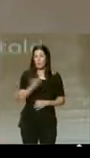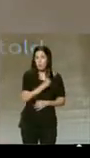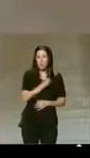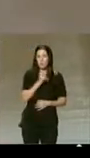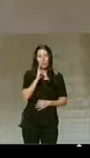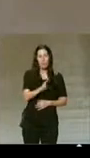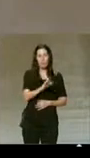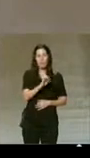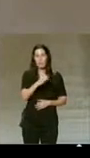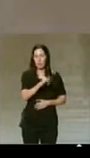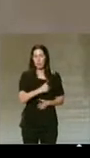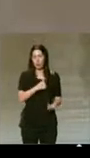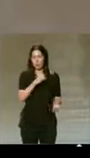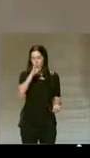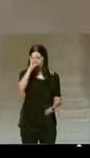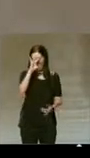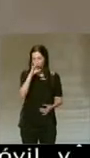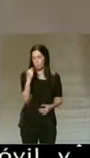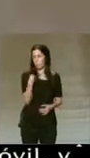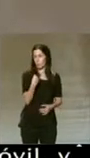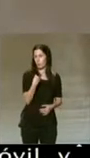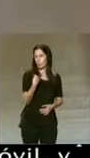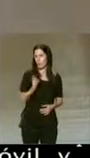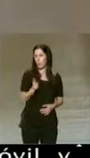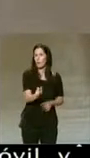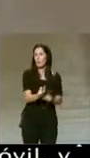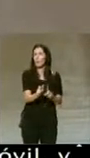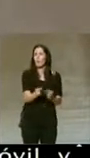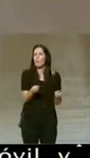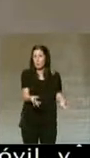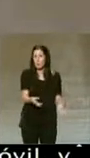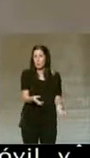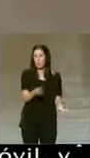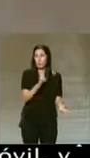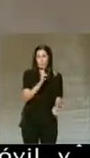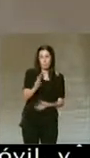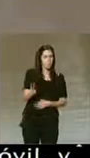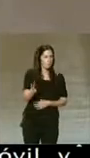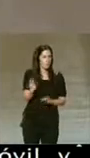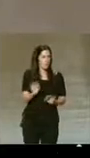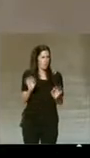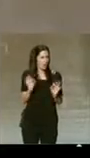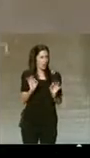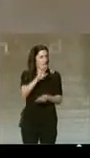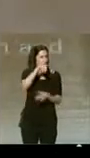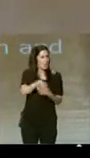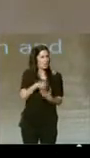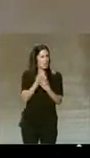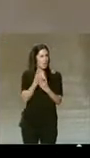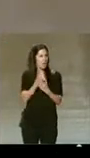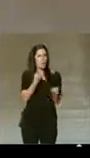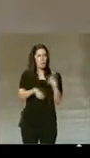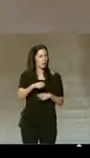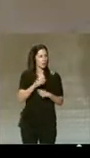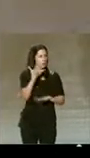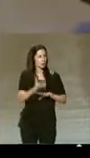problem. So she saw this push button and she was very astounded. She wanted to know how much it cost. We just told her that